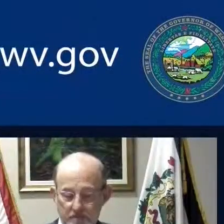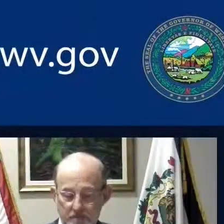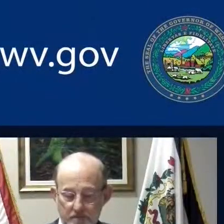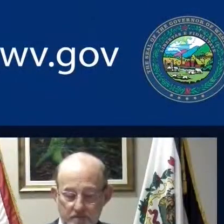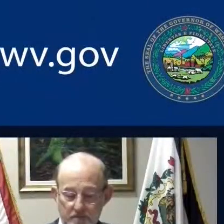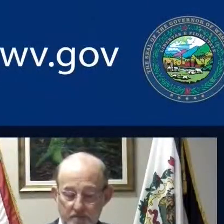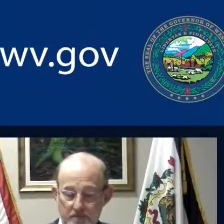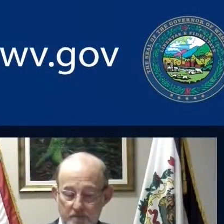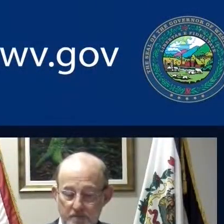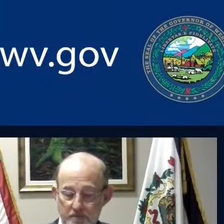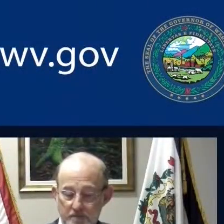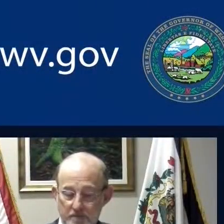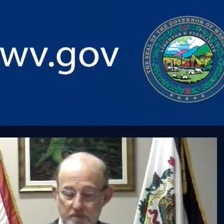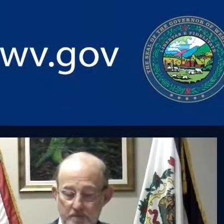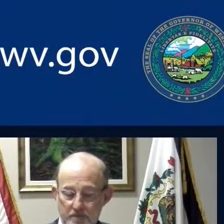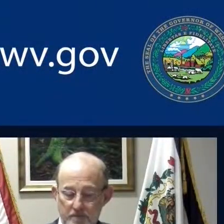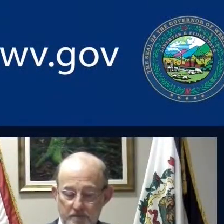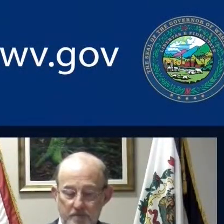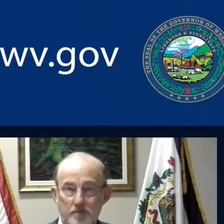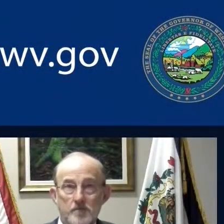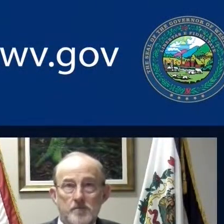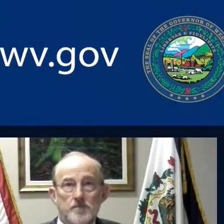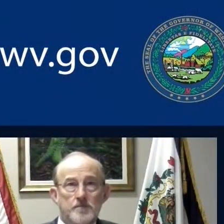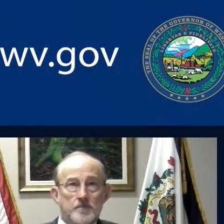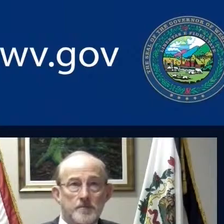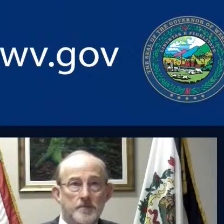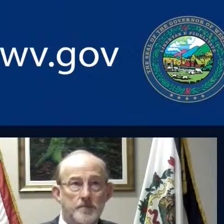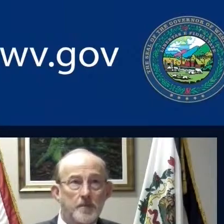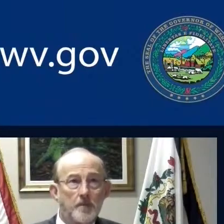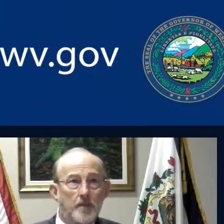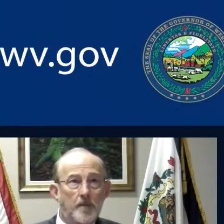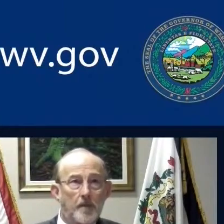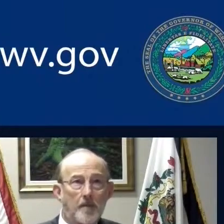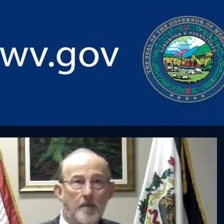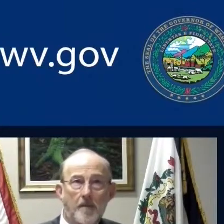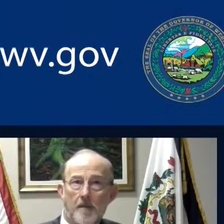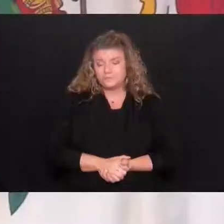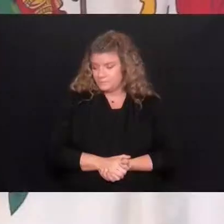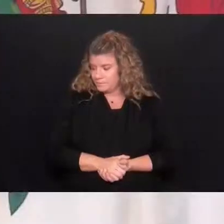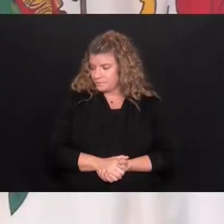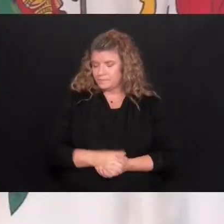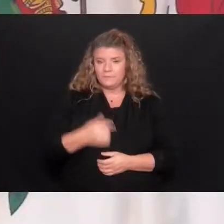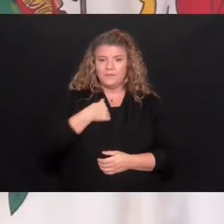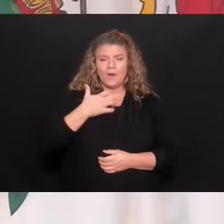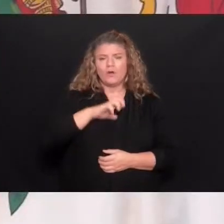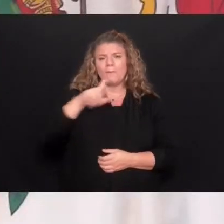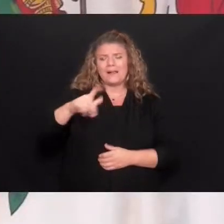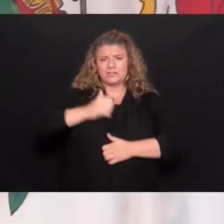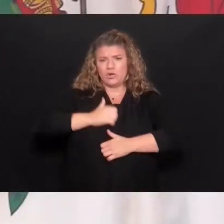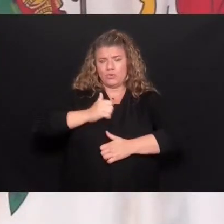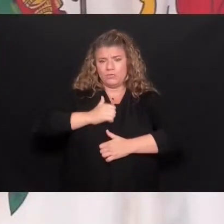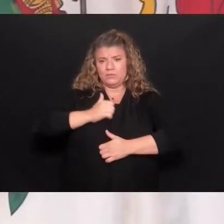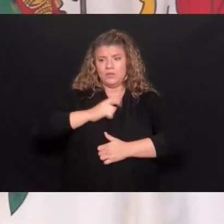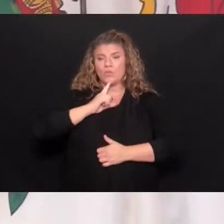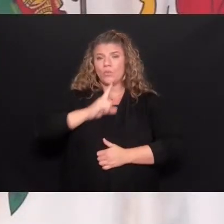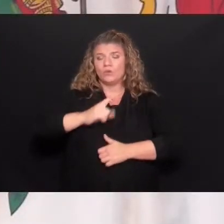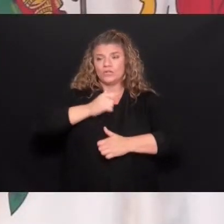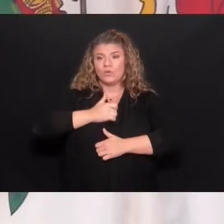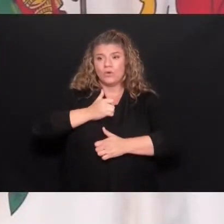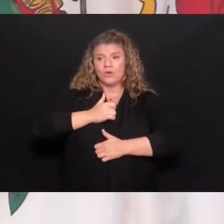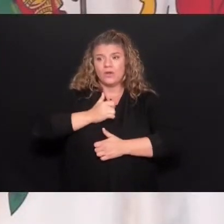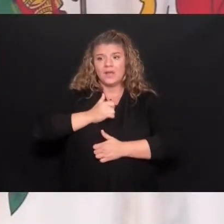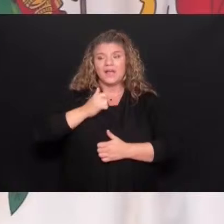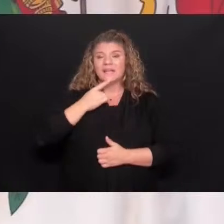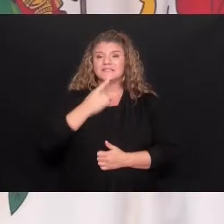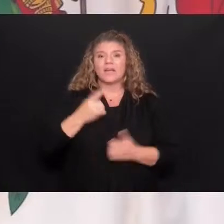All right, thank you, Marley. Governor, I'll turn it back to you. Well, I'd go back to the general. I'd go back to the good general and just